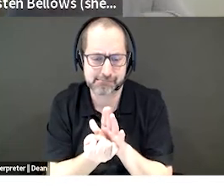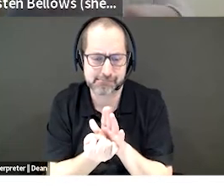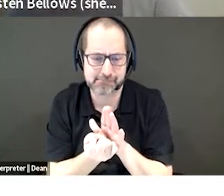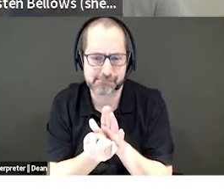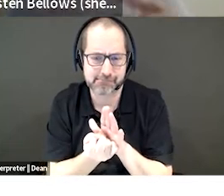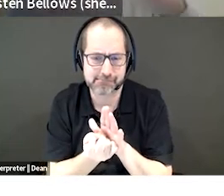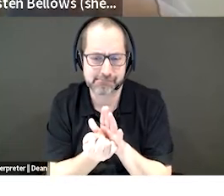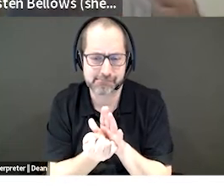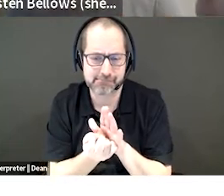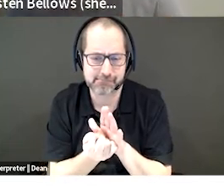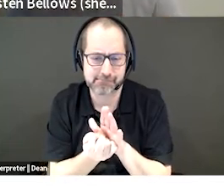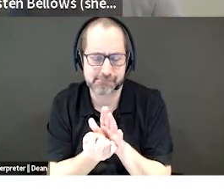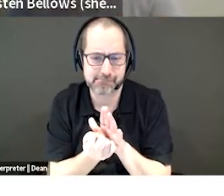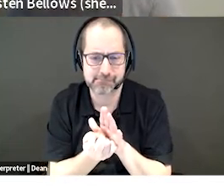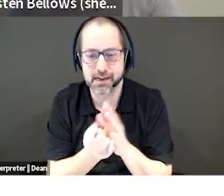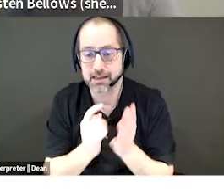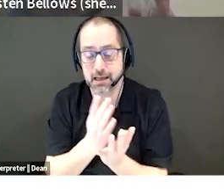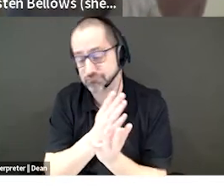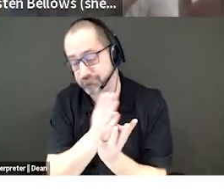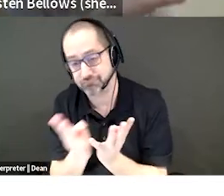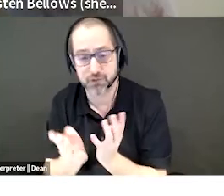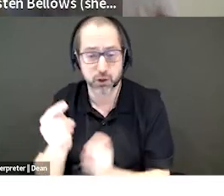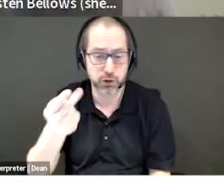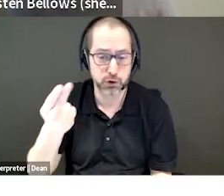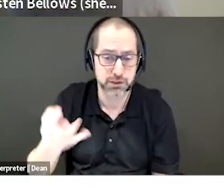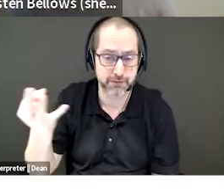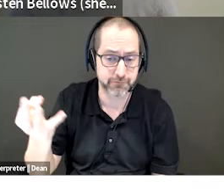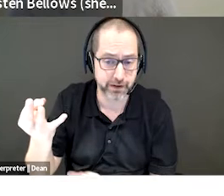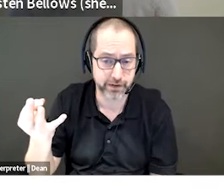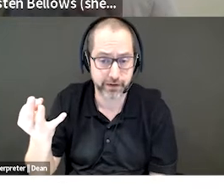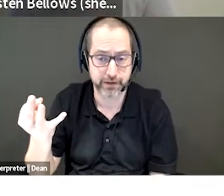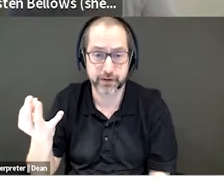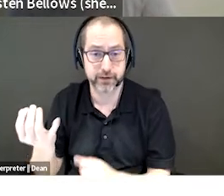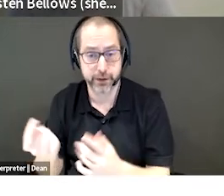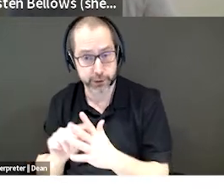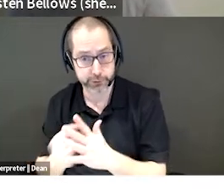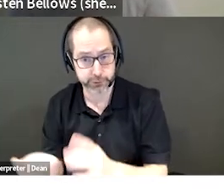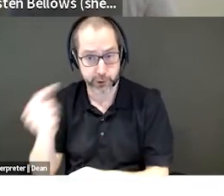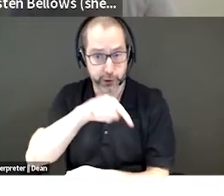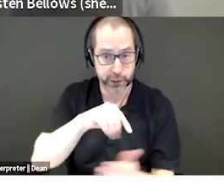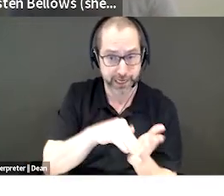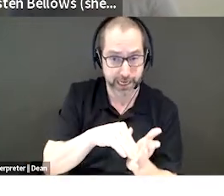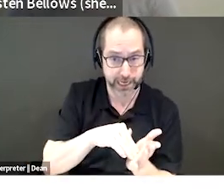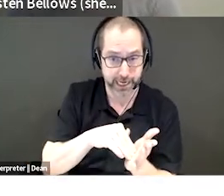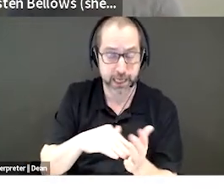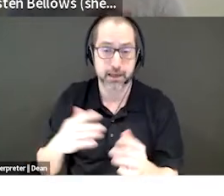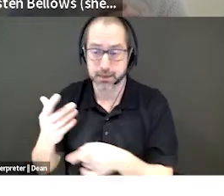Okay, and then like for the other days, you can decide if you're going to start that over again, take a break on the